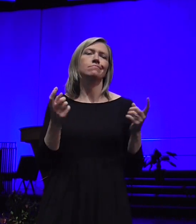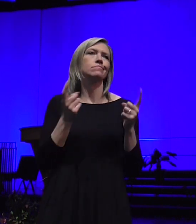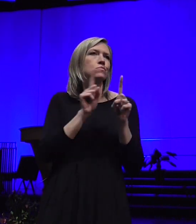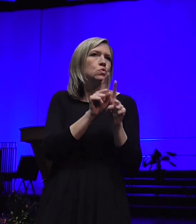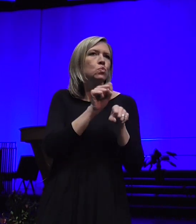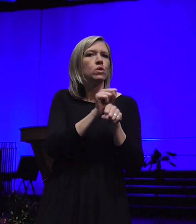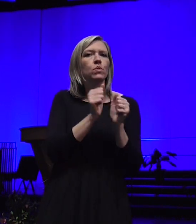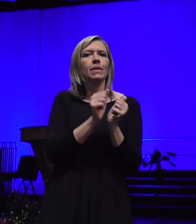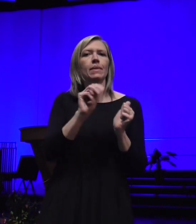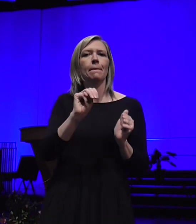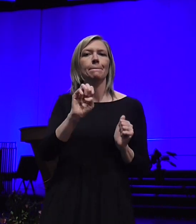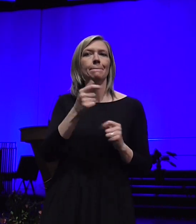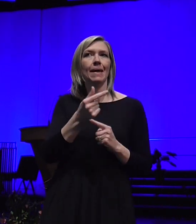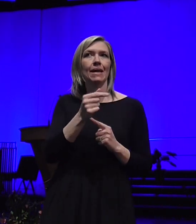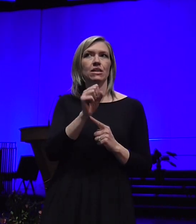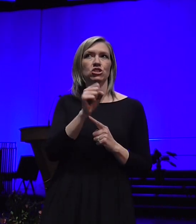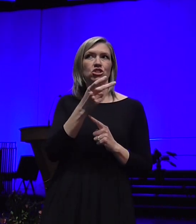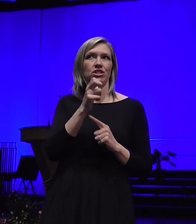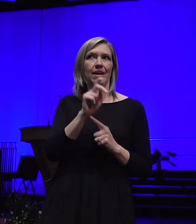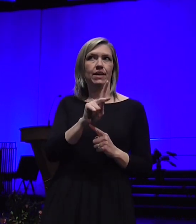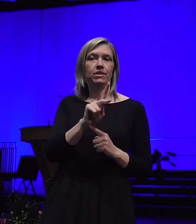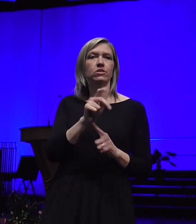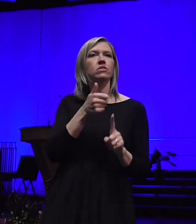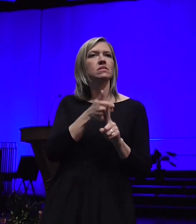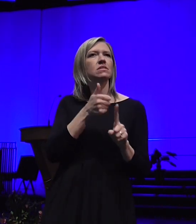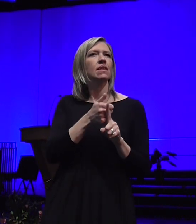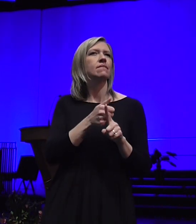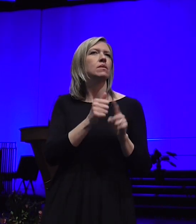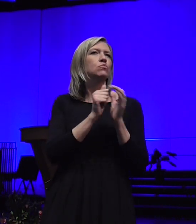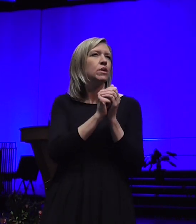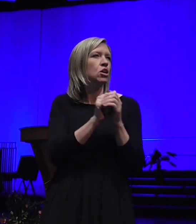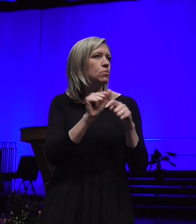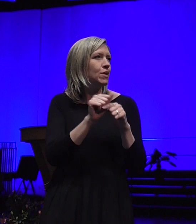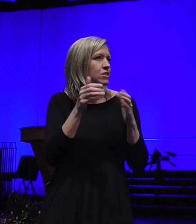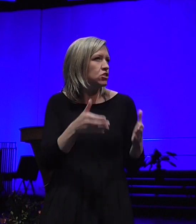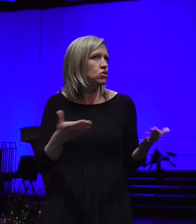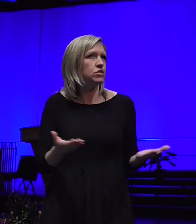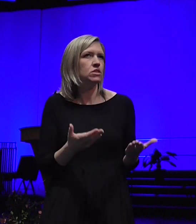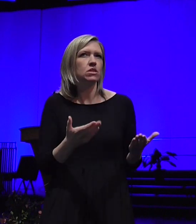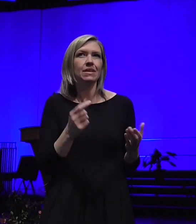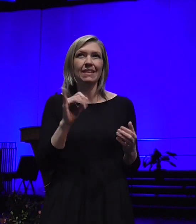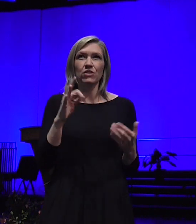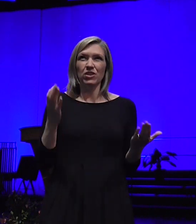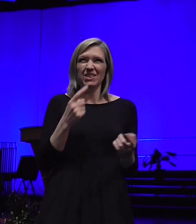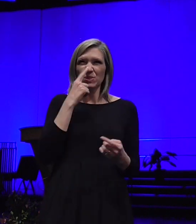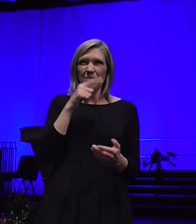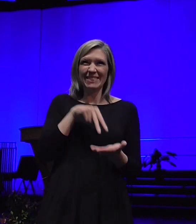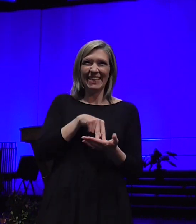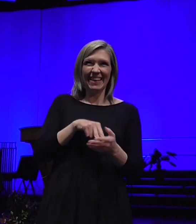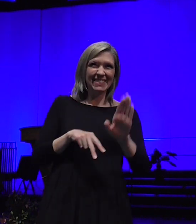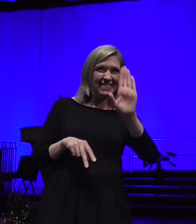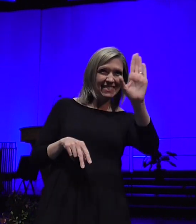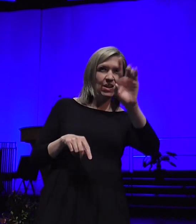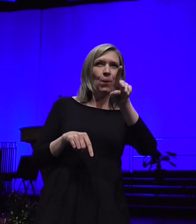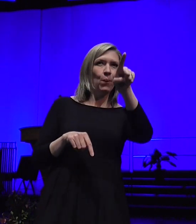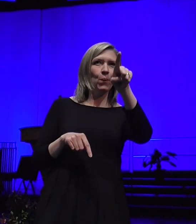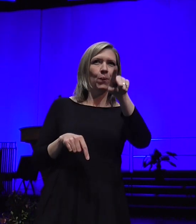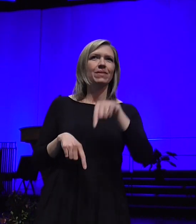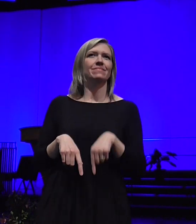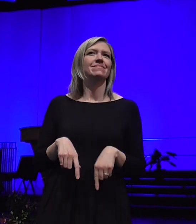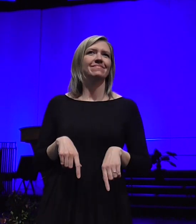our practitioners here, and she's a waste warrior. She's around here someplace. If you're around, Meg, go ahead and stand up. I don't know where you